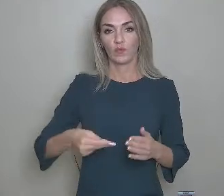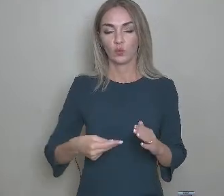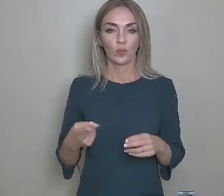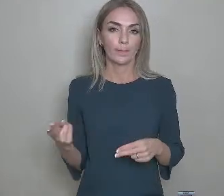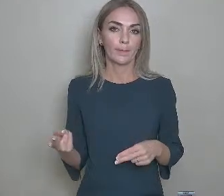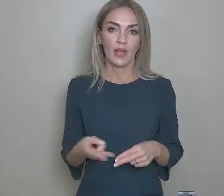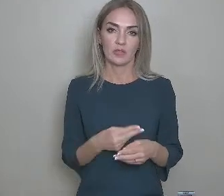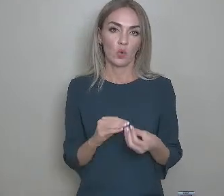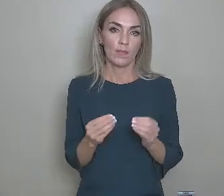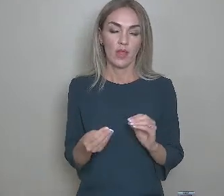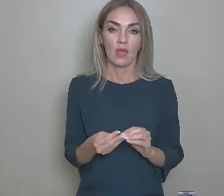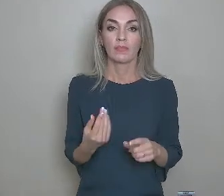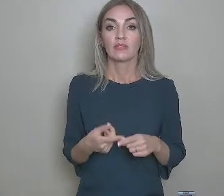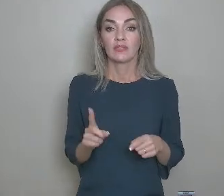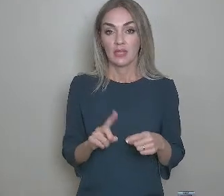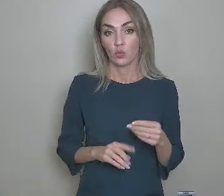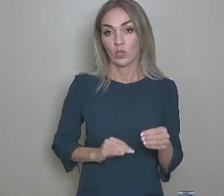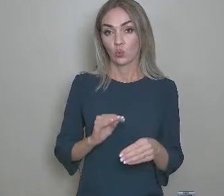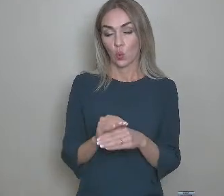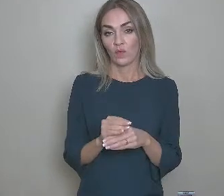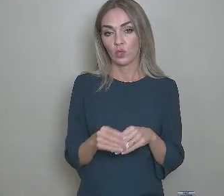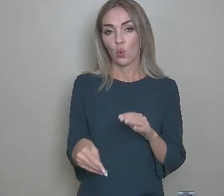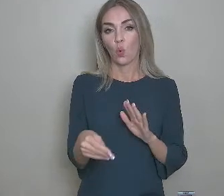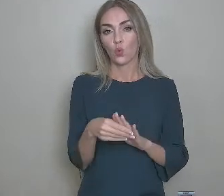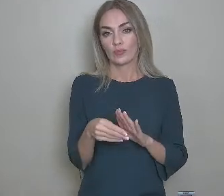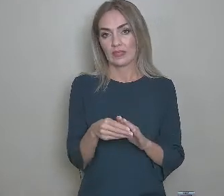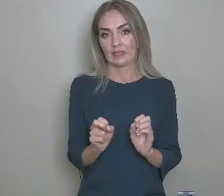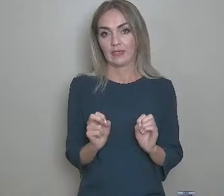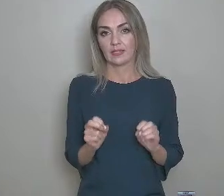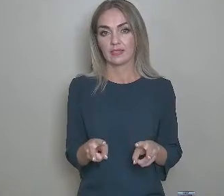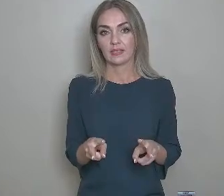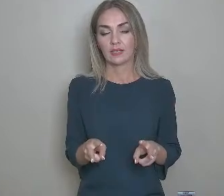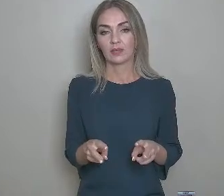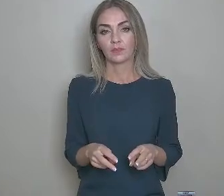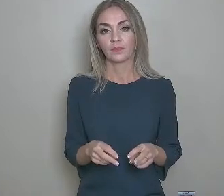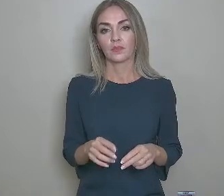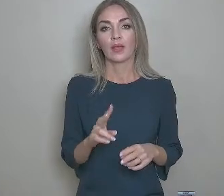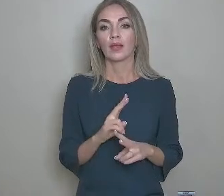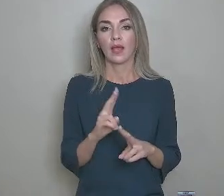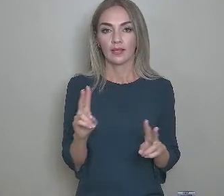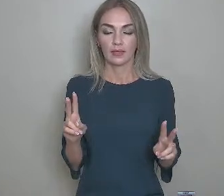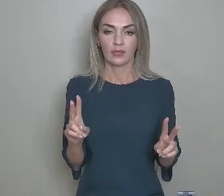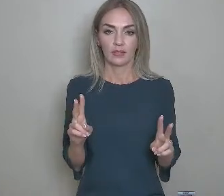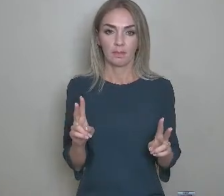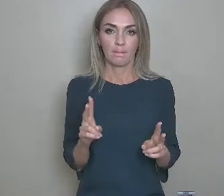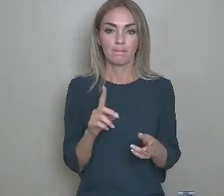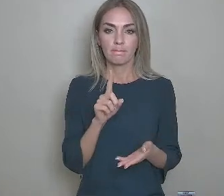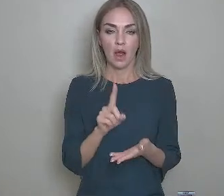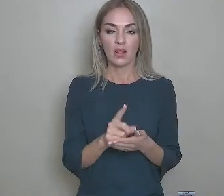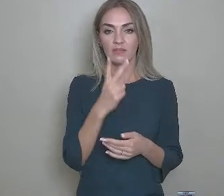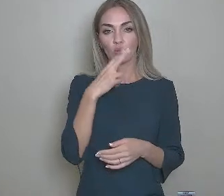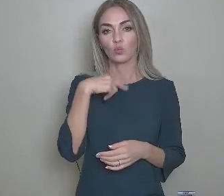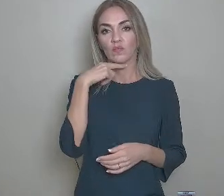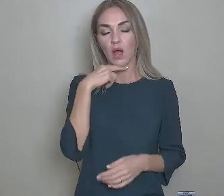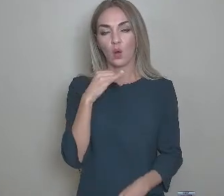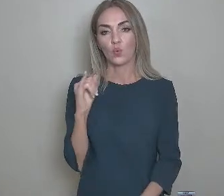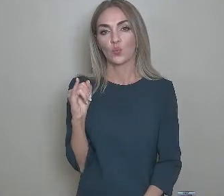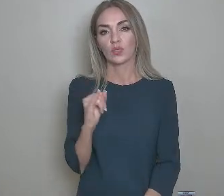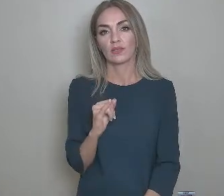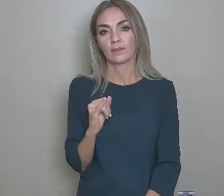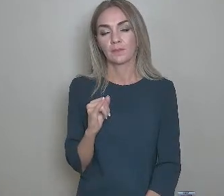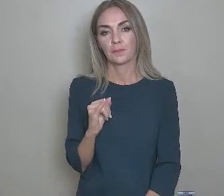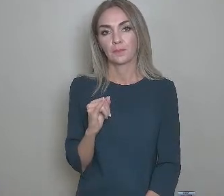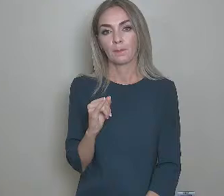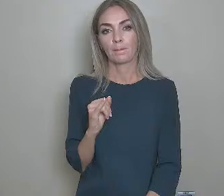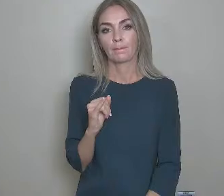mediators can get this absence of criminal record certificate without any issues. That's another corruption risk that is there, and I